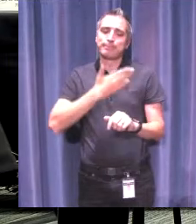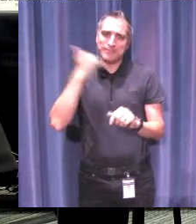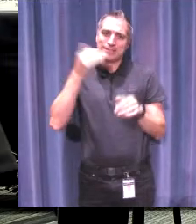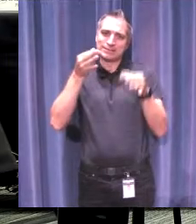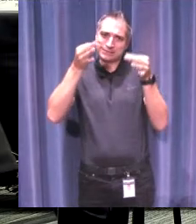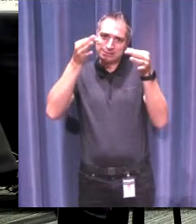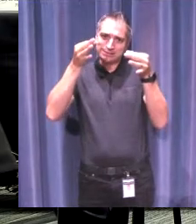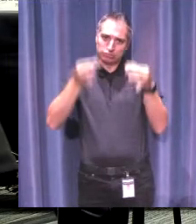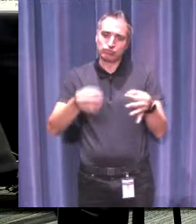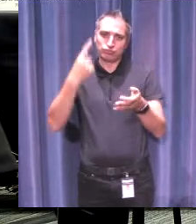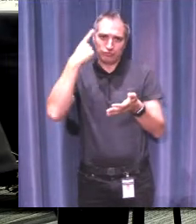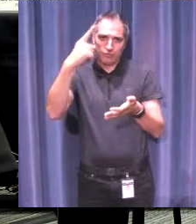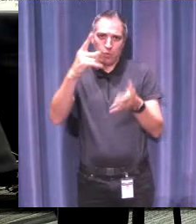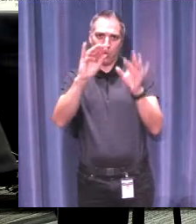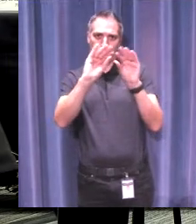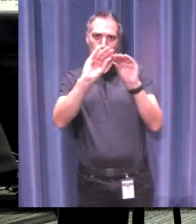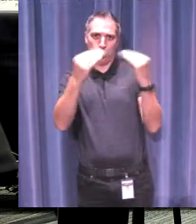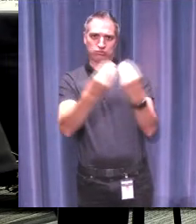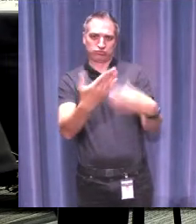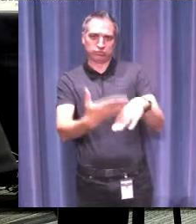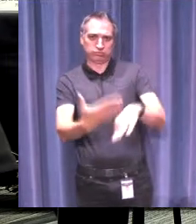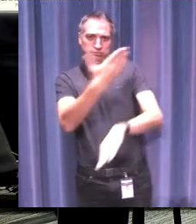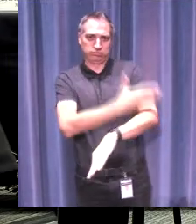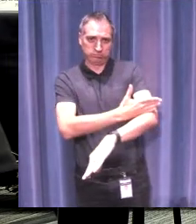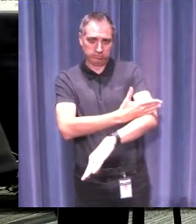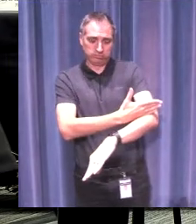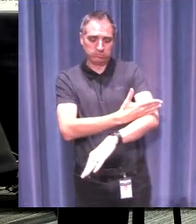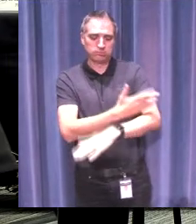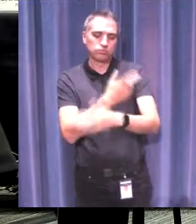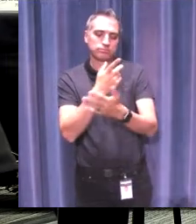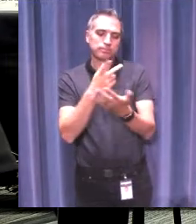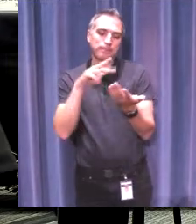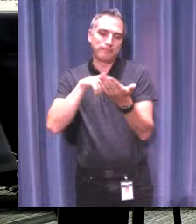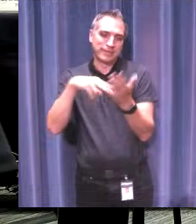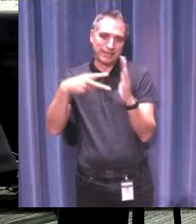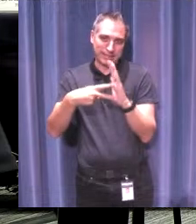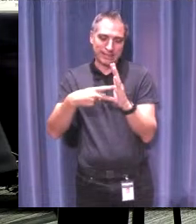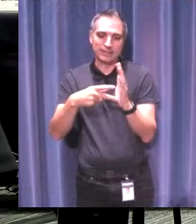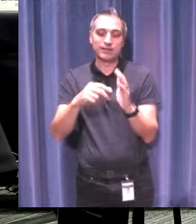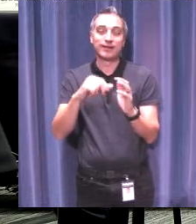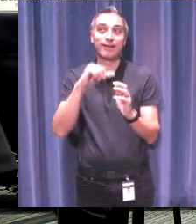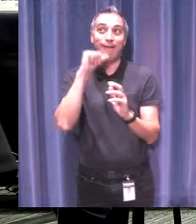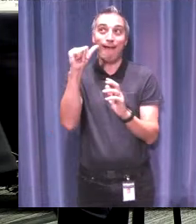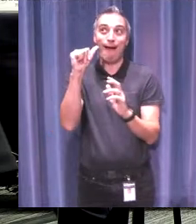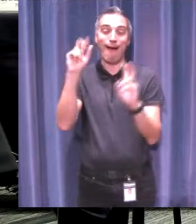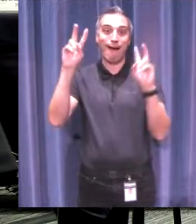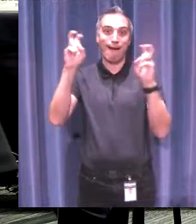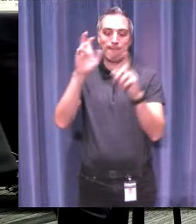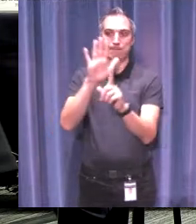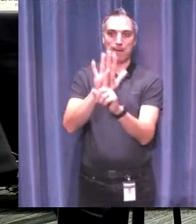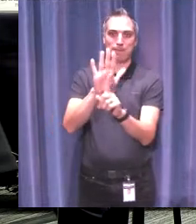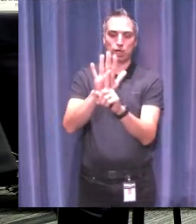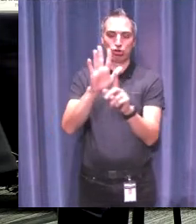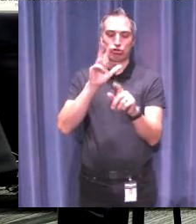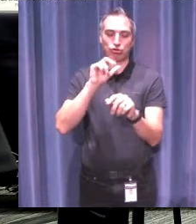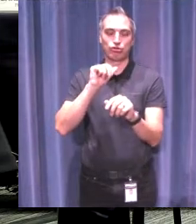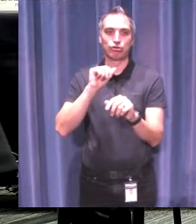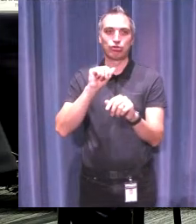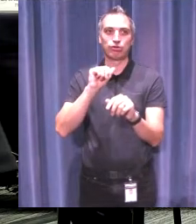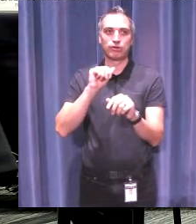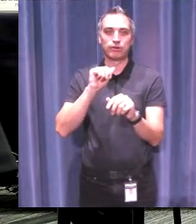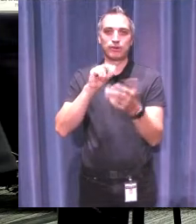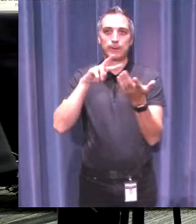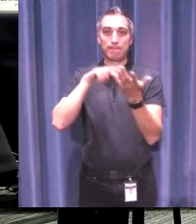the organization? And I think what we're talking about here when we say not popular is